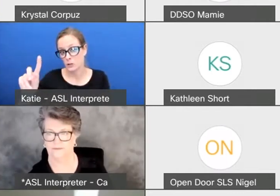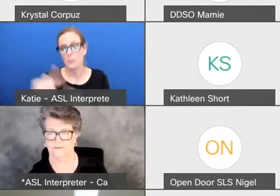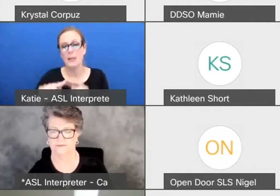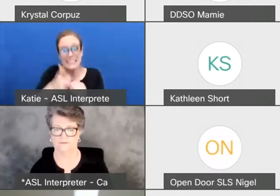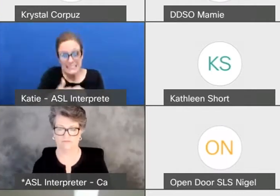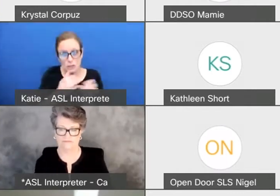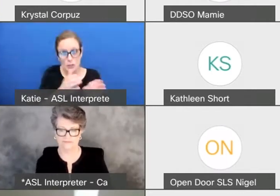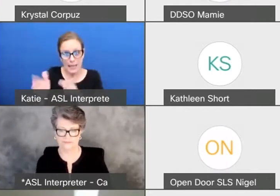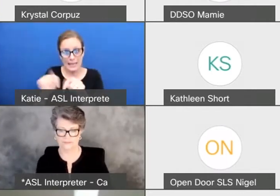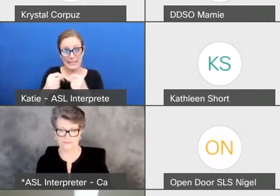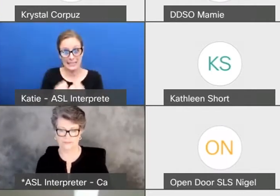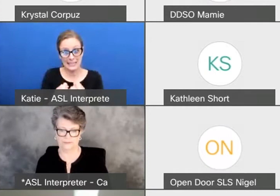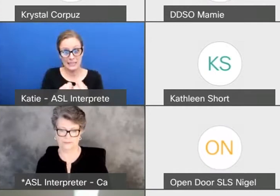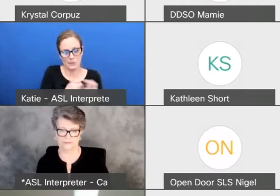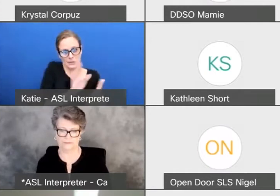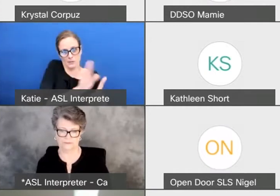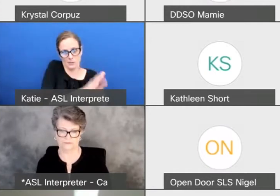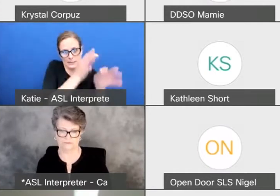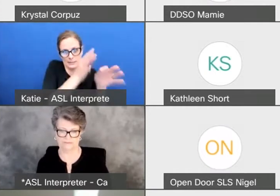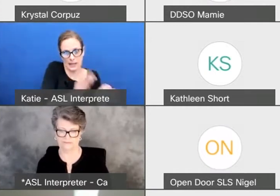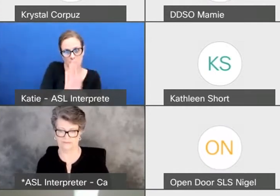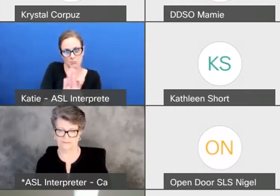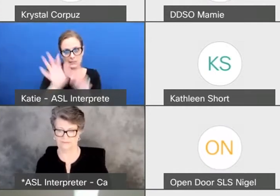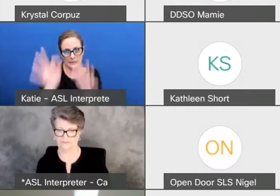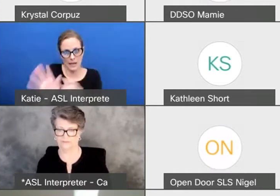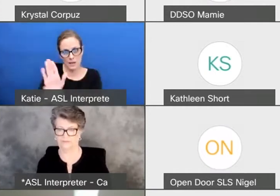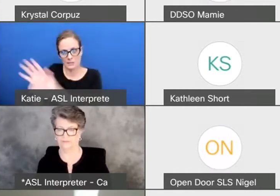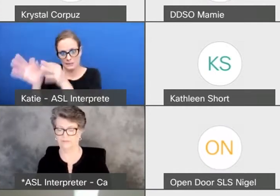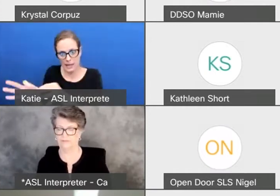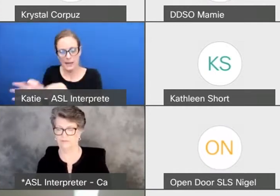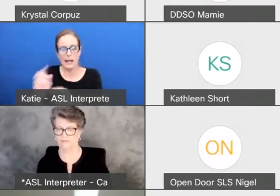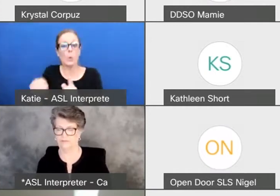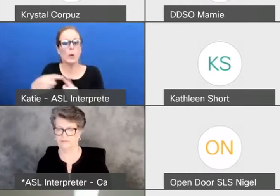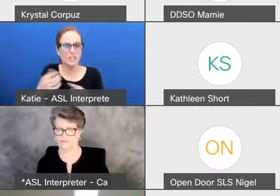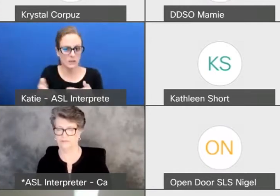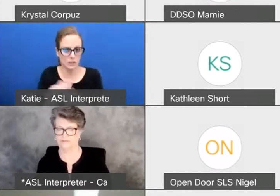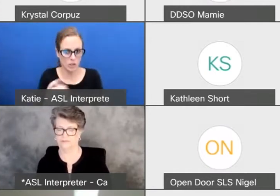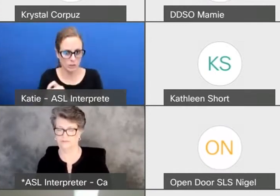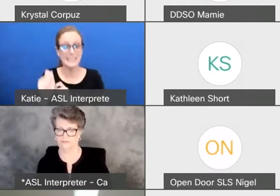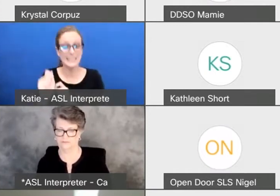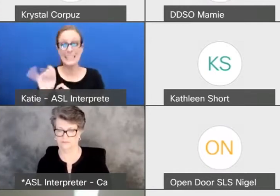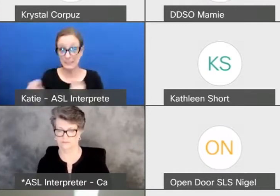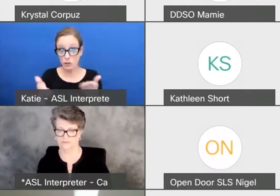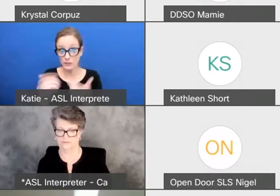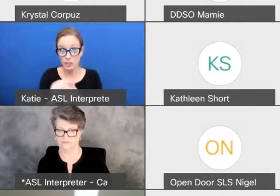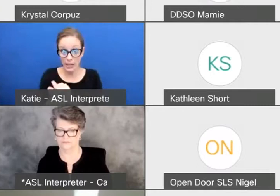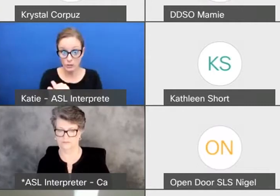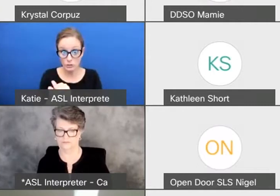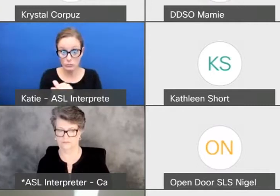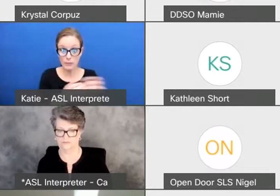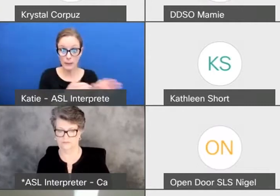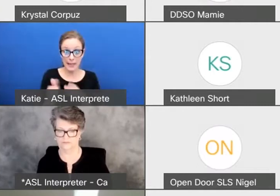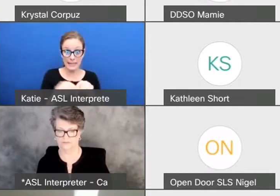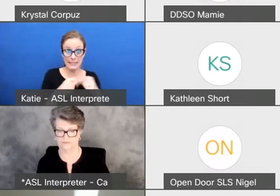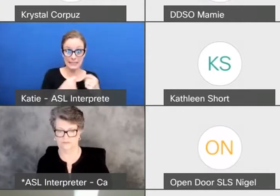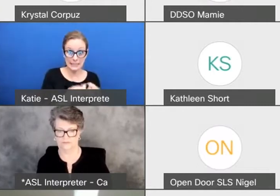make a determination at what point services change. And so if there is a change by the planning team, then